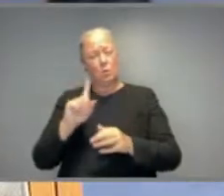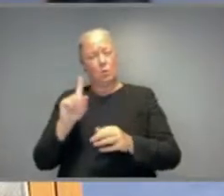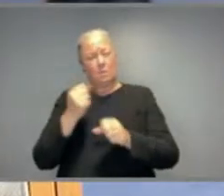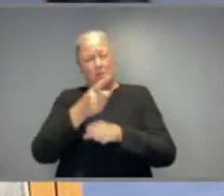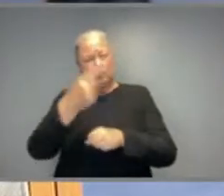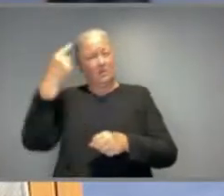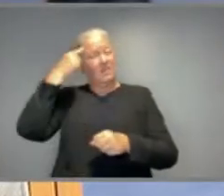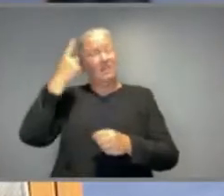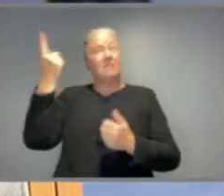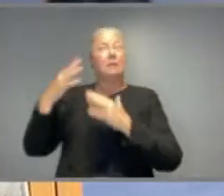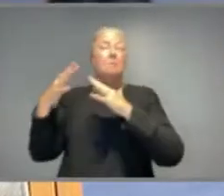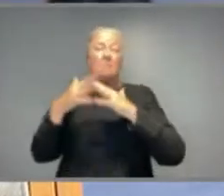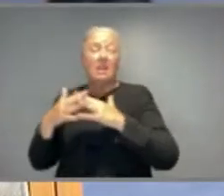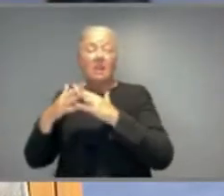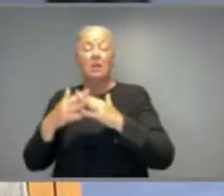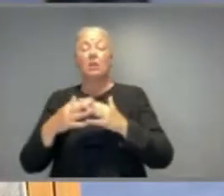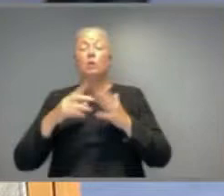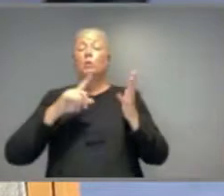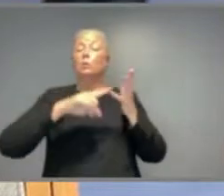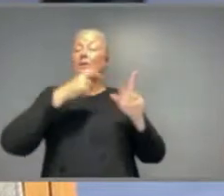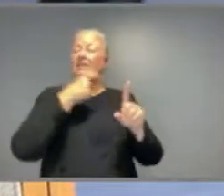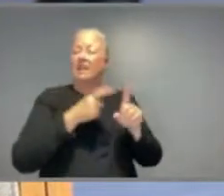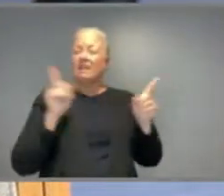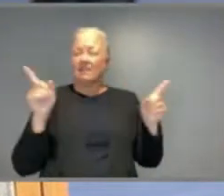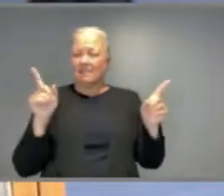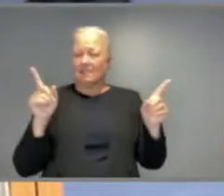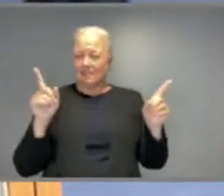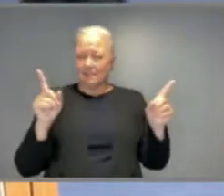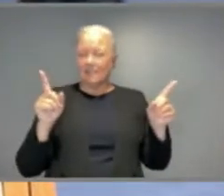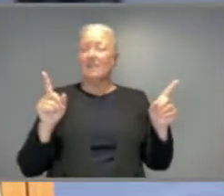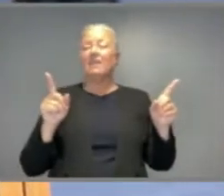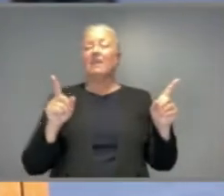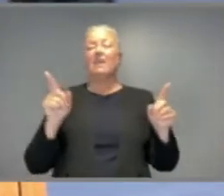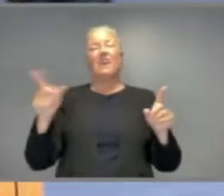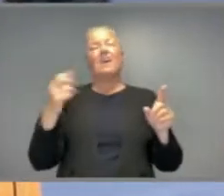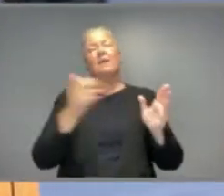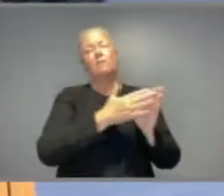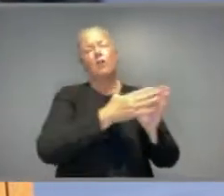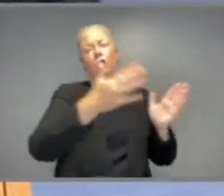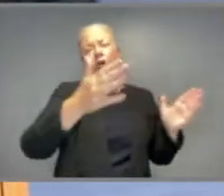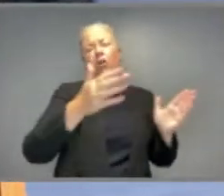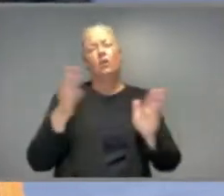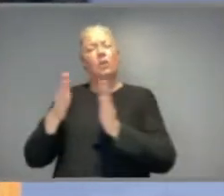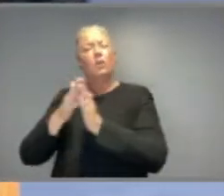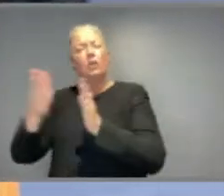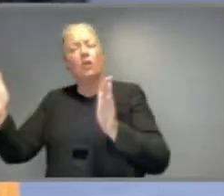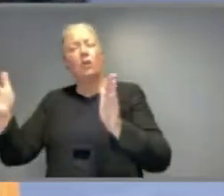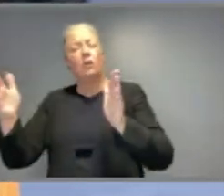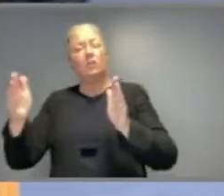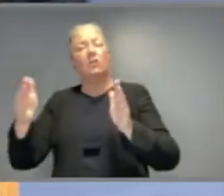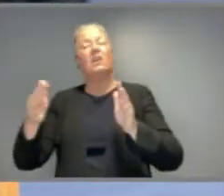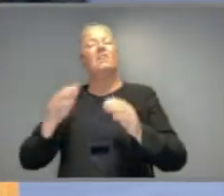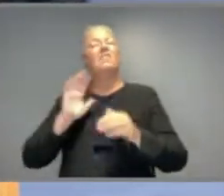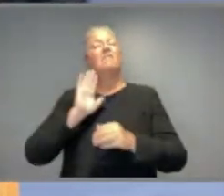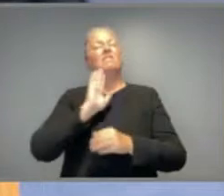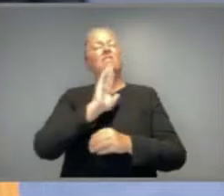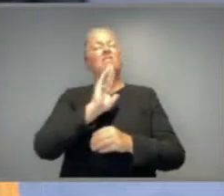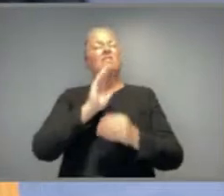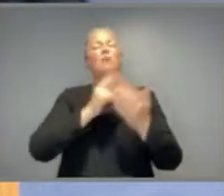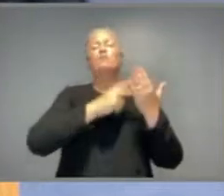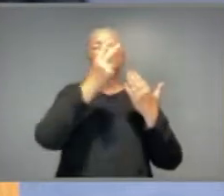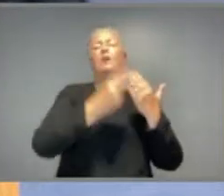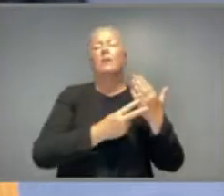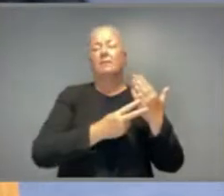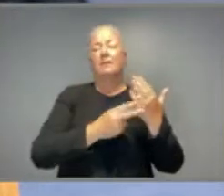US and the UK, who have had longer vaccination rates or longer vaccination programs than our own, what makes you